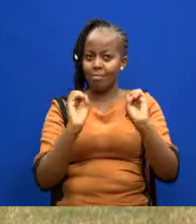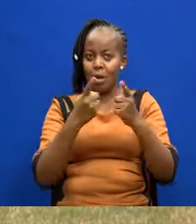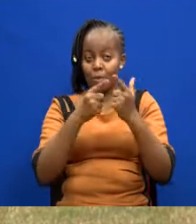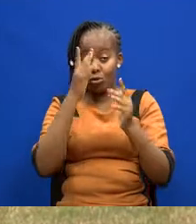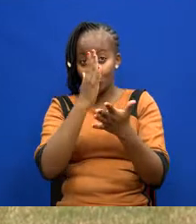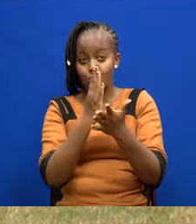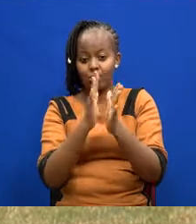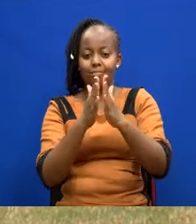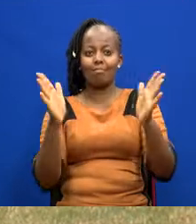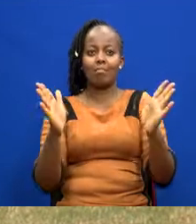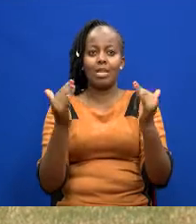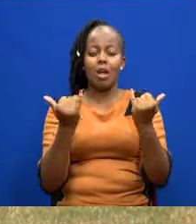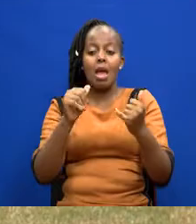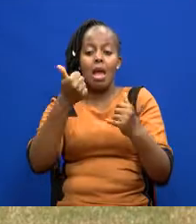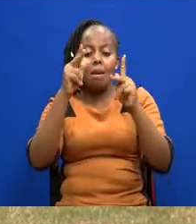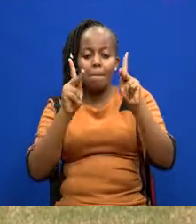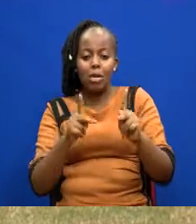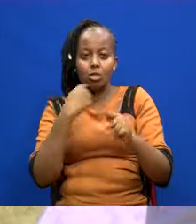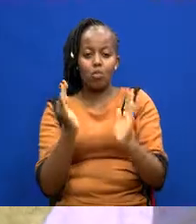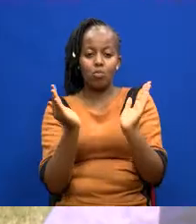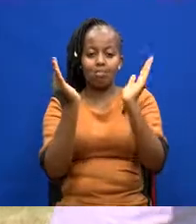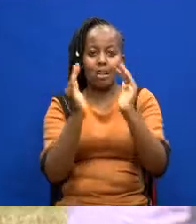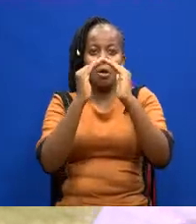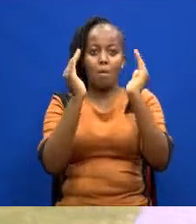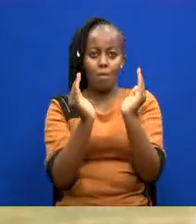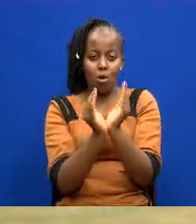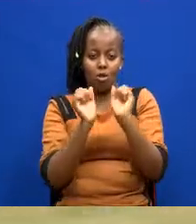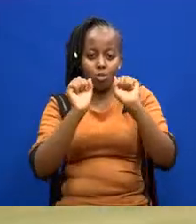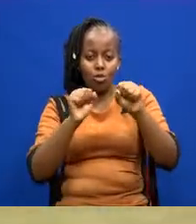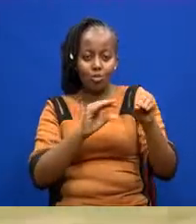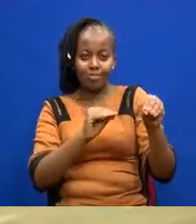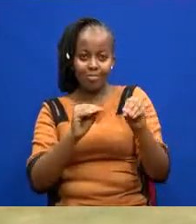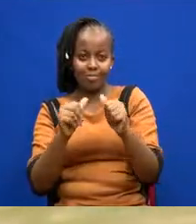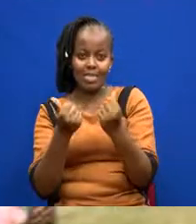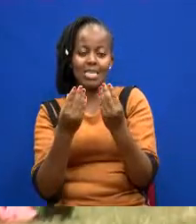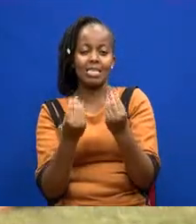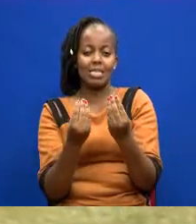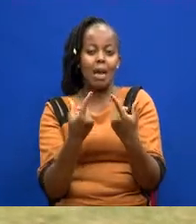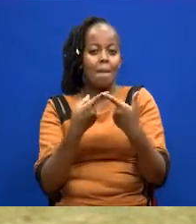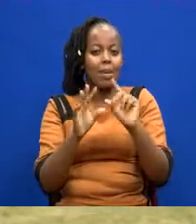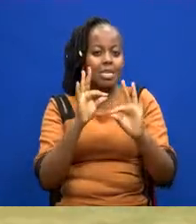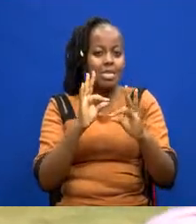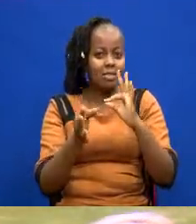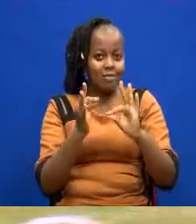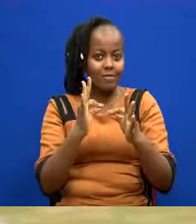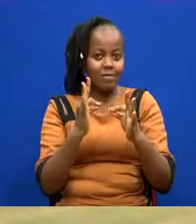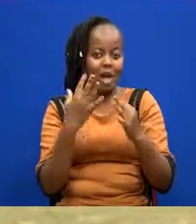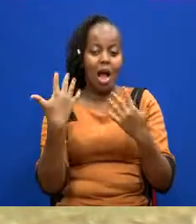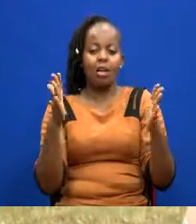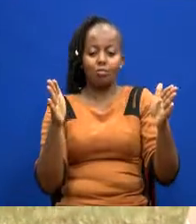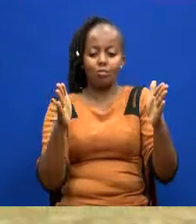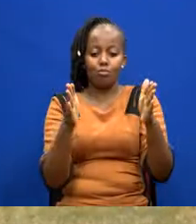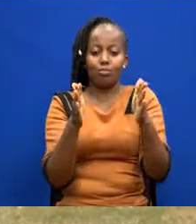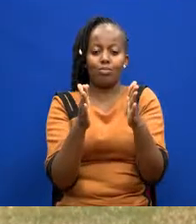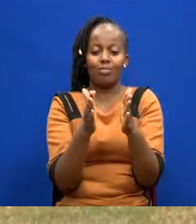that will be an open gate. Any ball carrier can come and run through this one easily. But if their hands